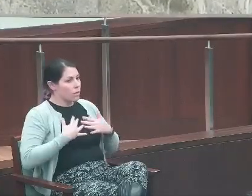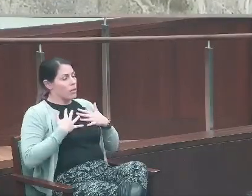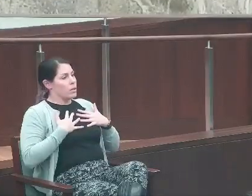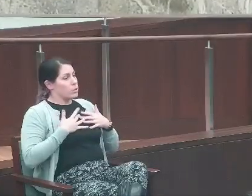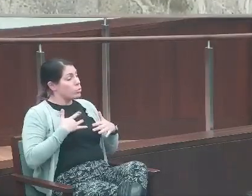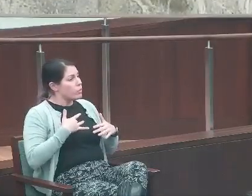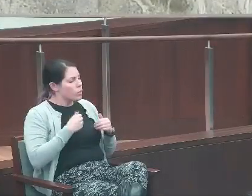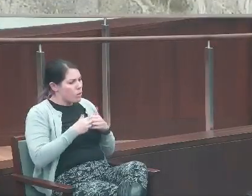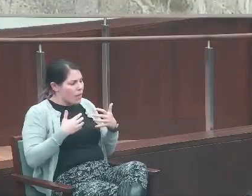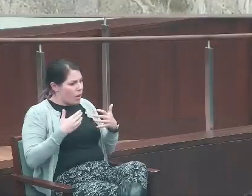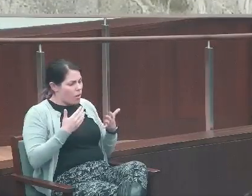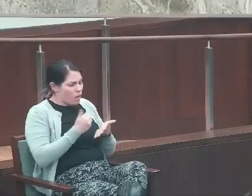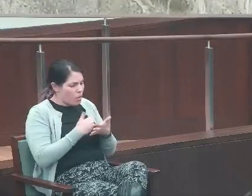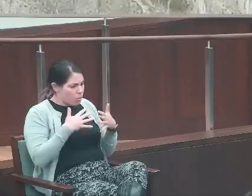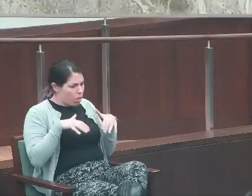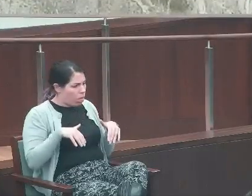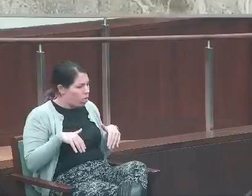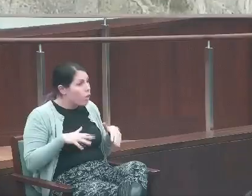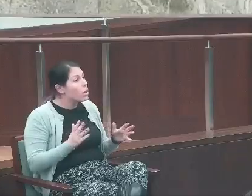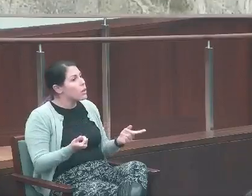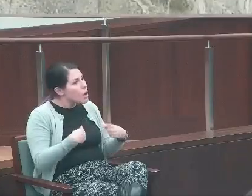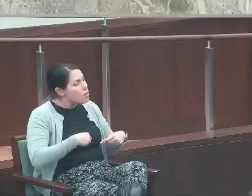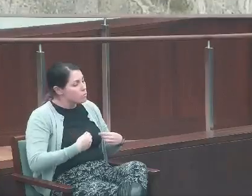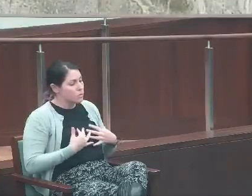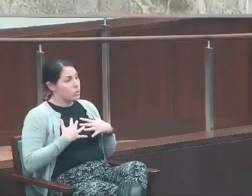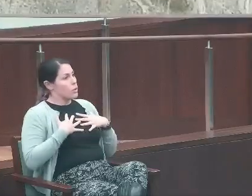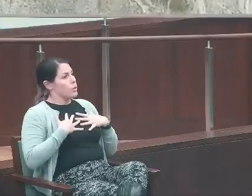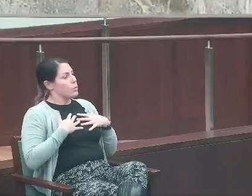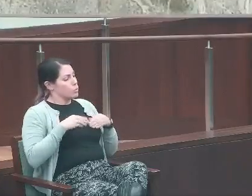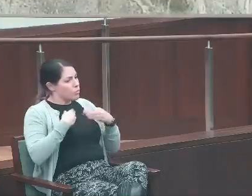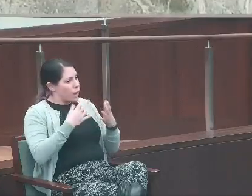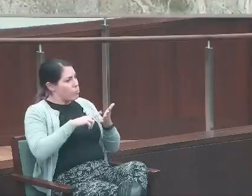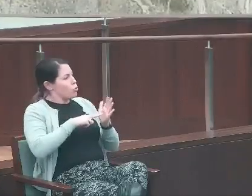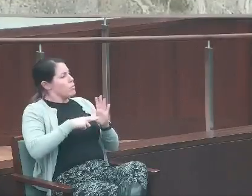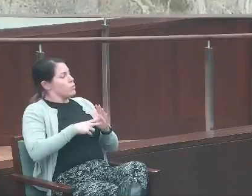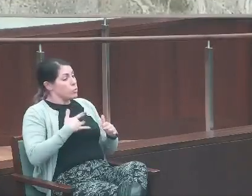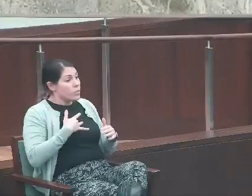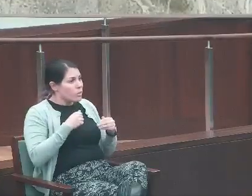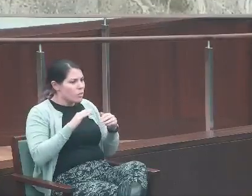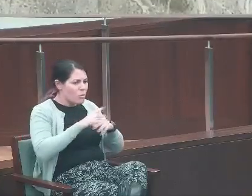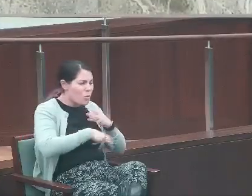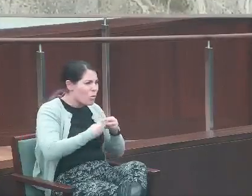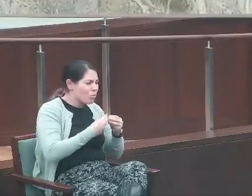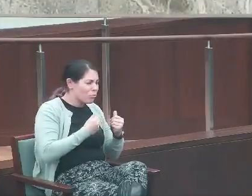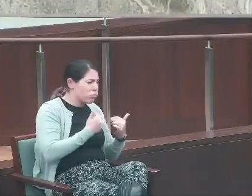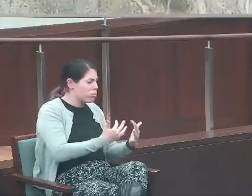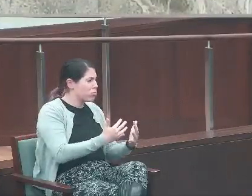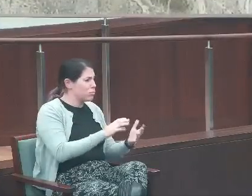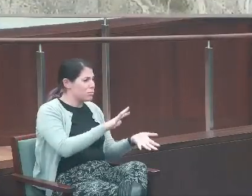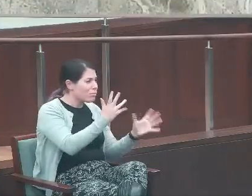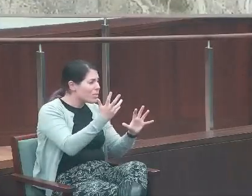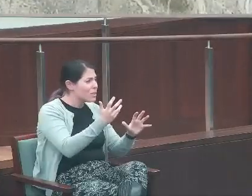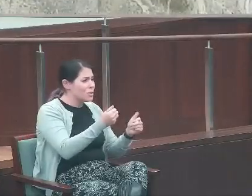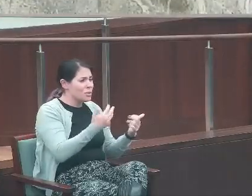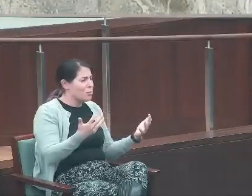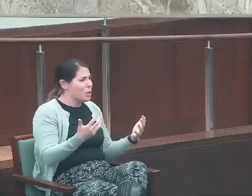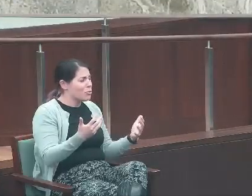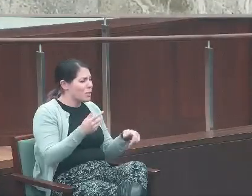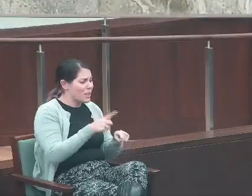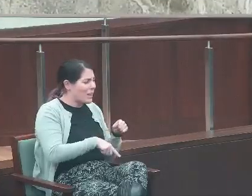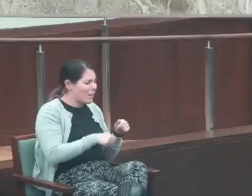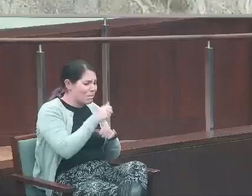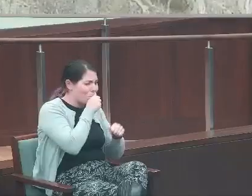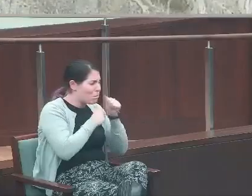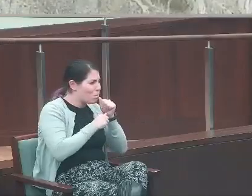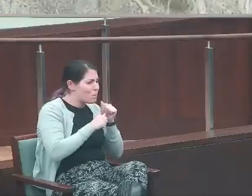helpless, JCRC will give you purpose. If you feel like the world is on fire, this place refuses to stand by and